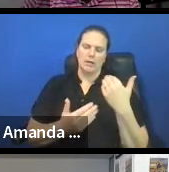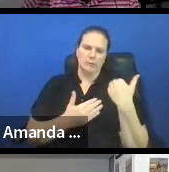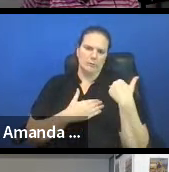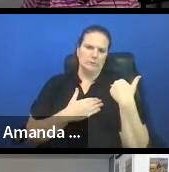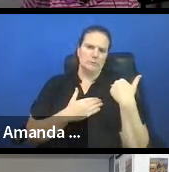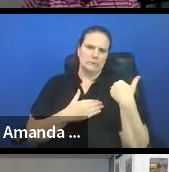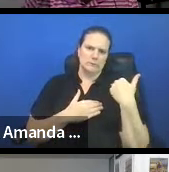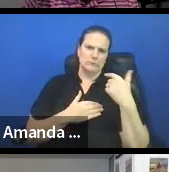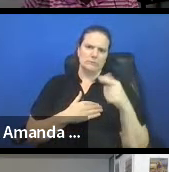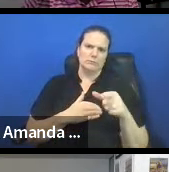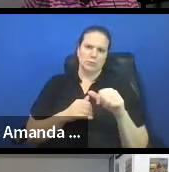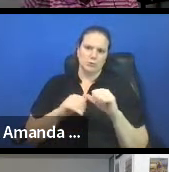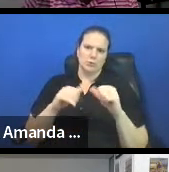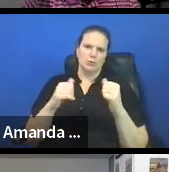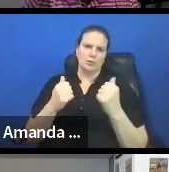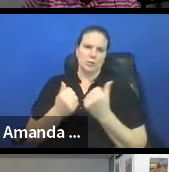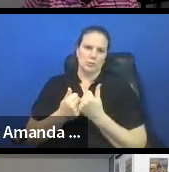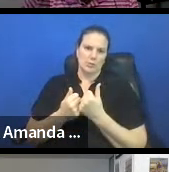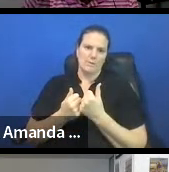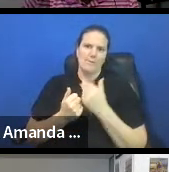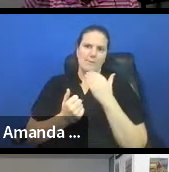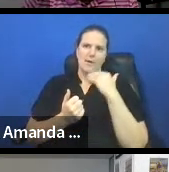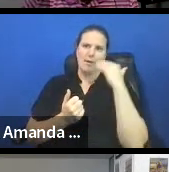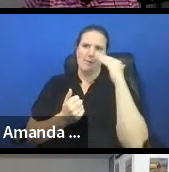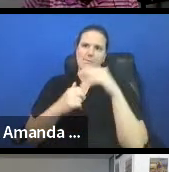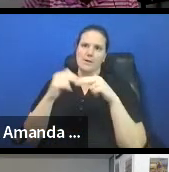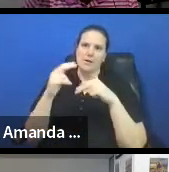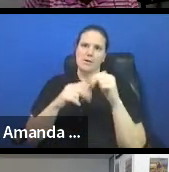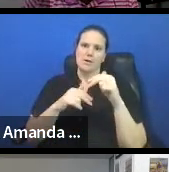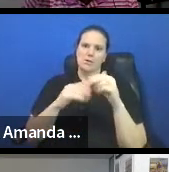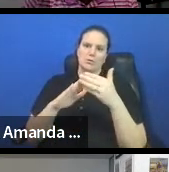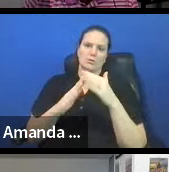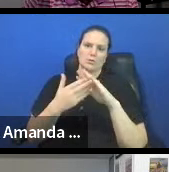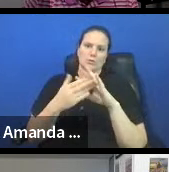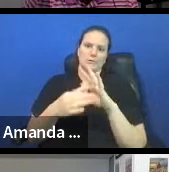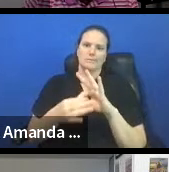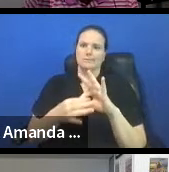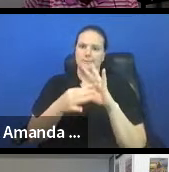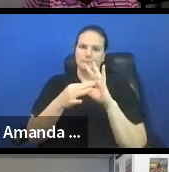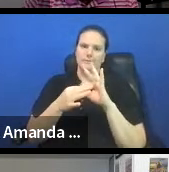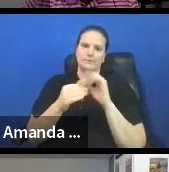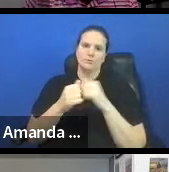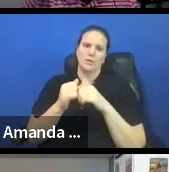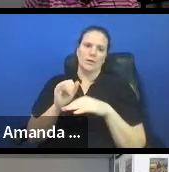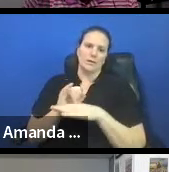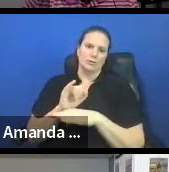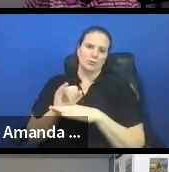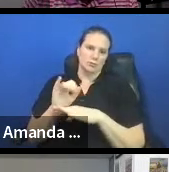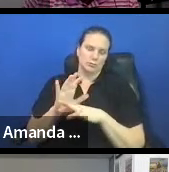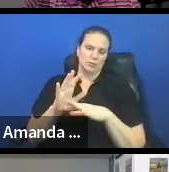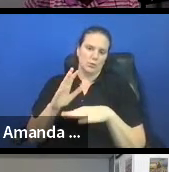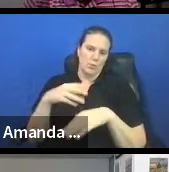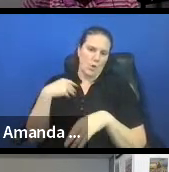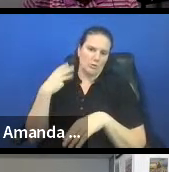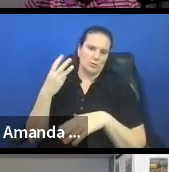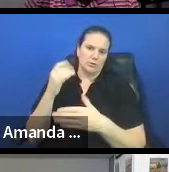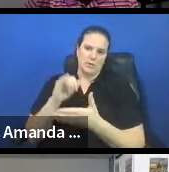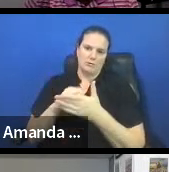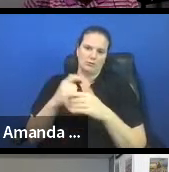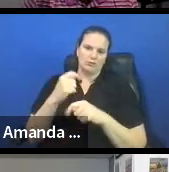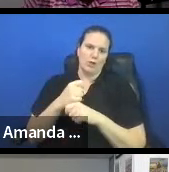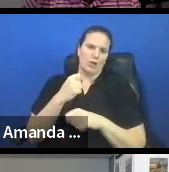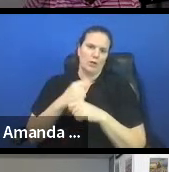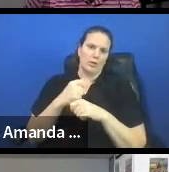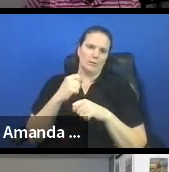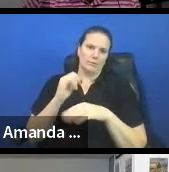an association head is to build community amongst the industry in Washington. That would be the trucking